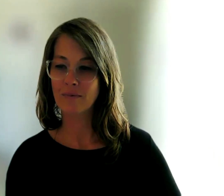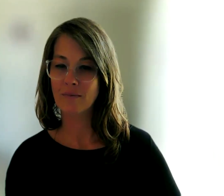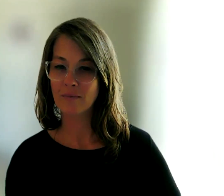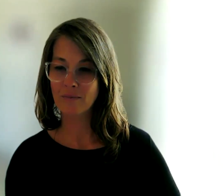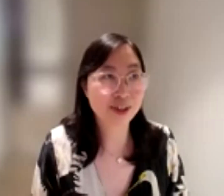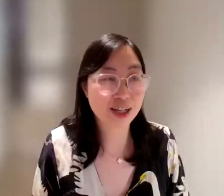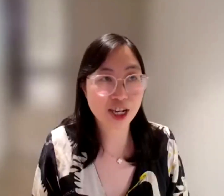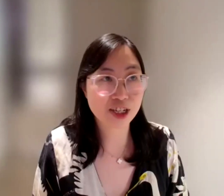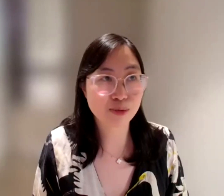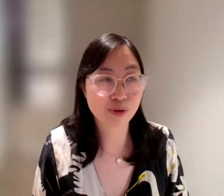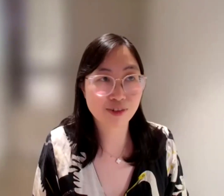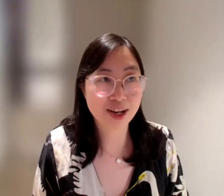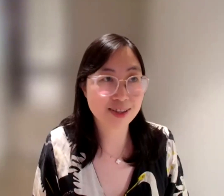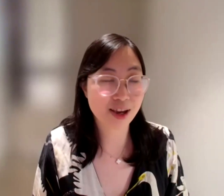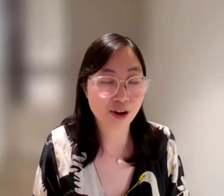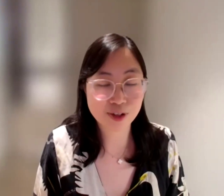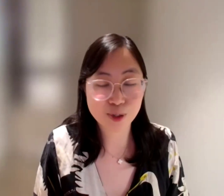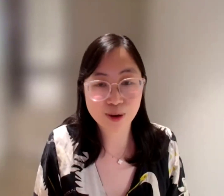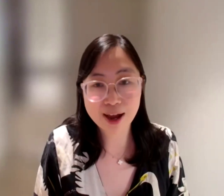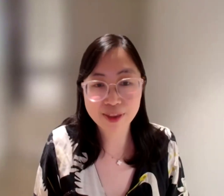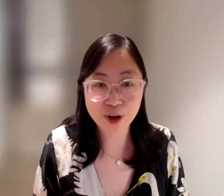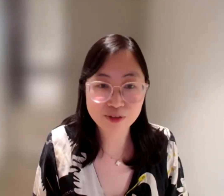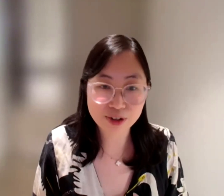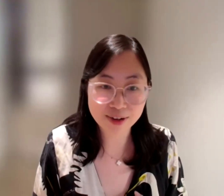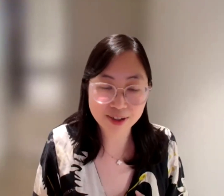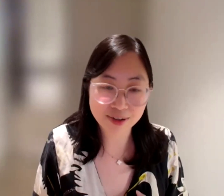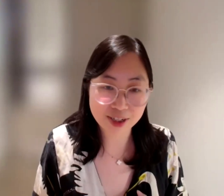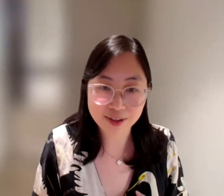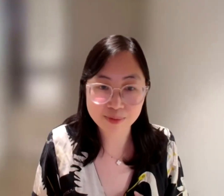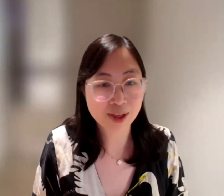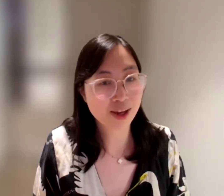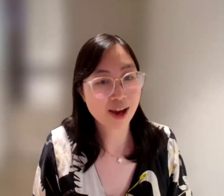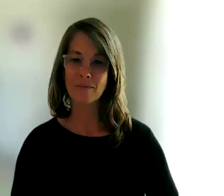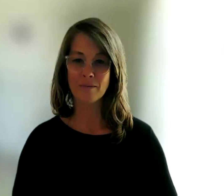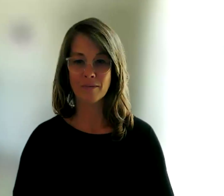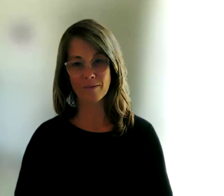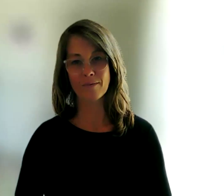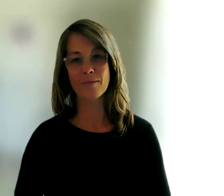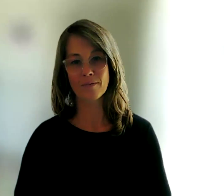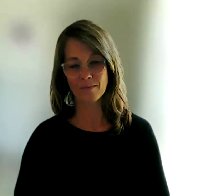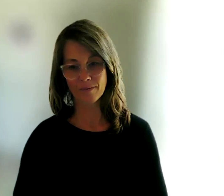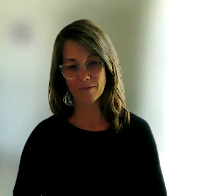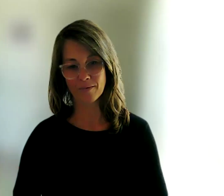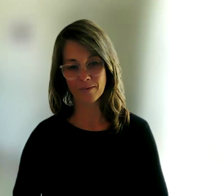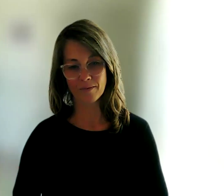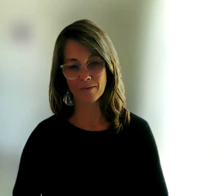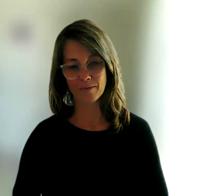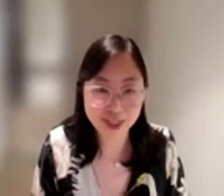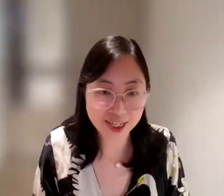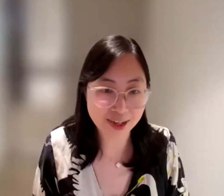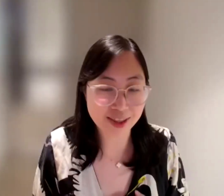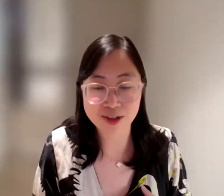thinking about, I know that education providers, they often talk about the overcrowded curriculum, that students have too much to